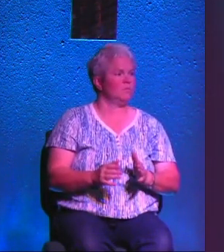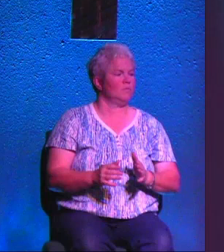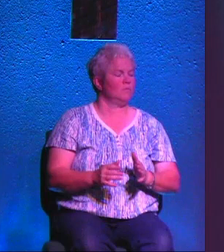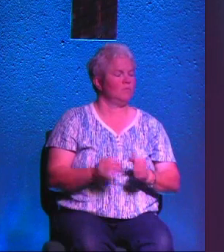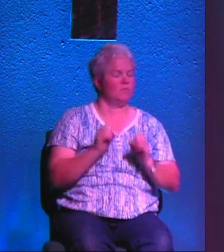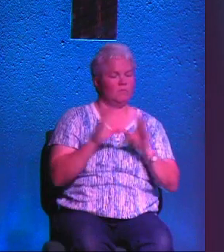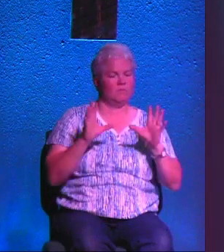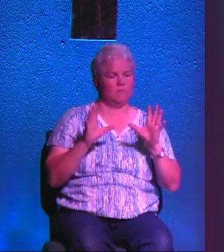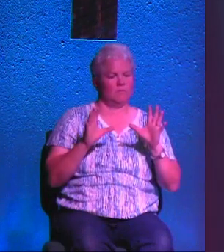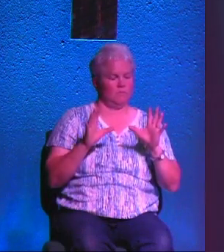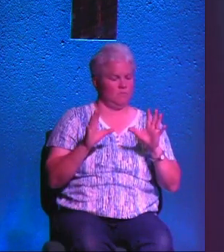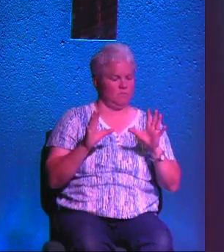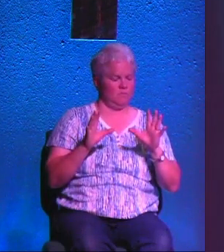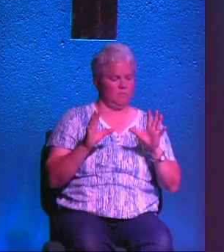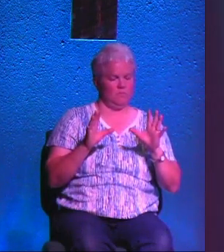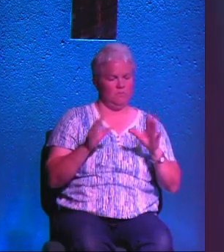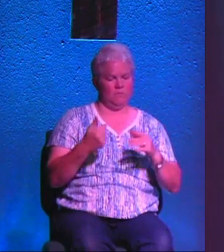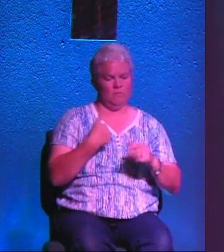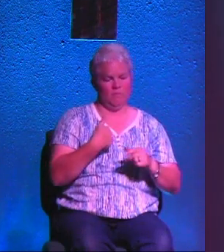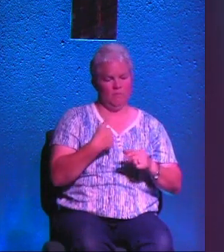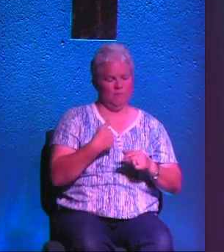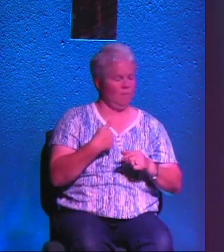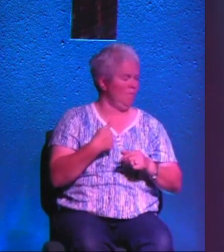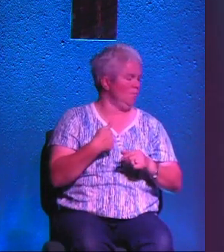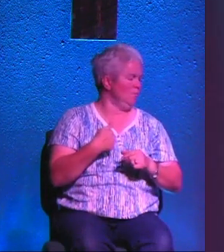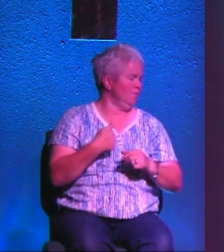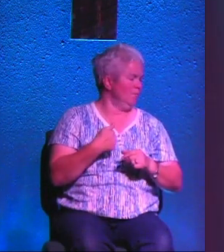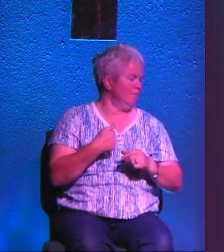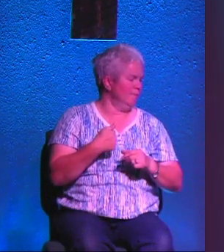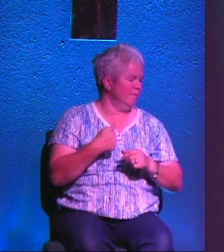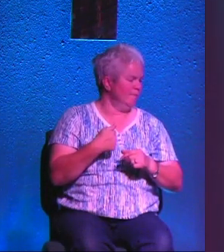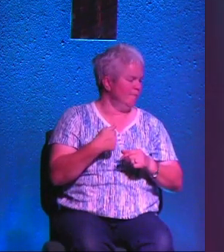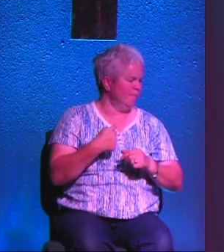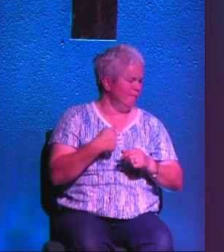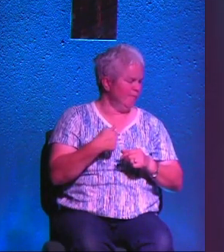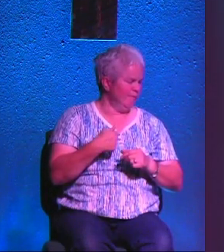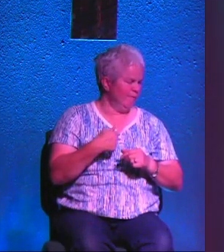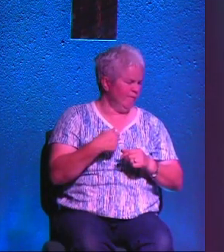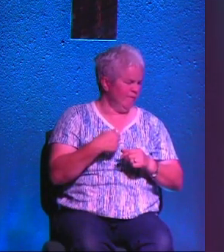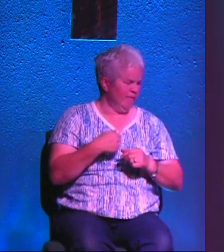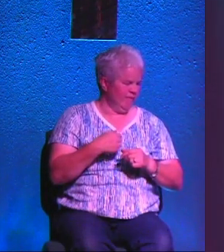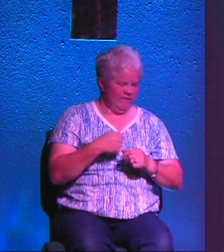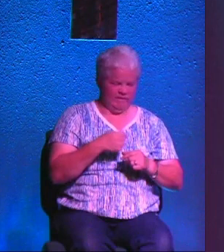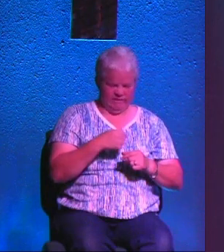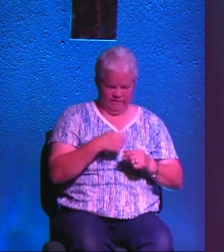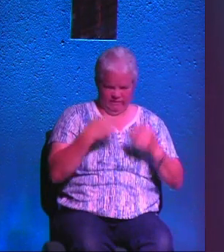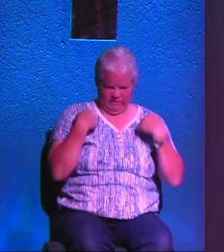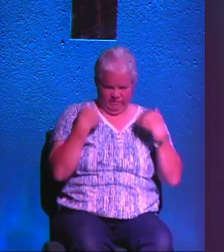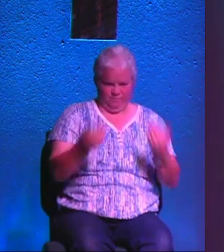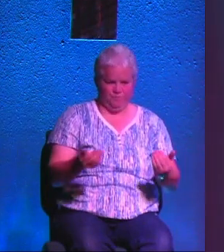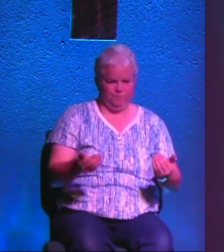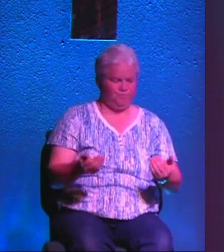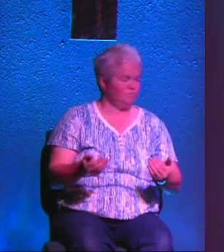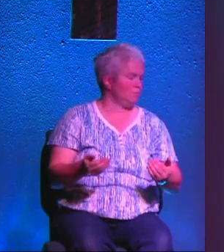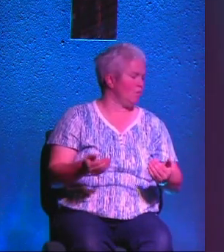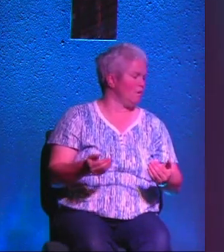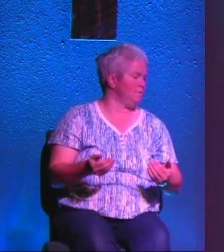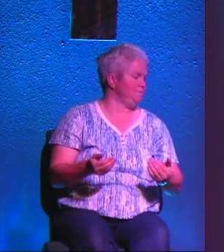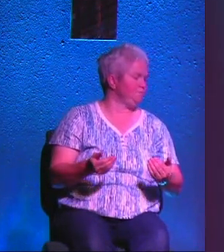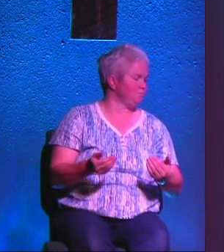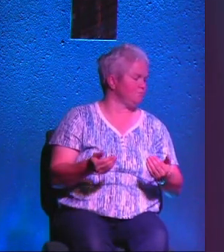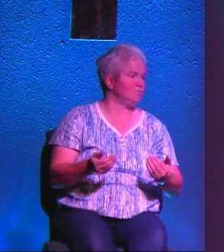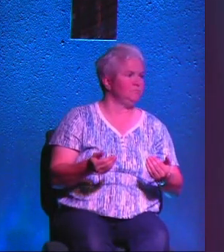there. Nothing on your own. It's surrendering. It's